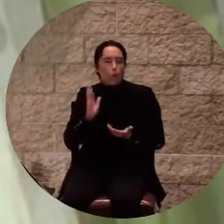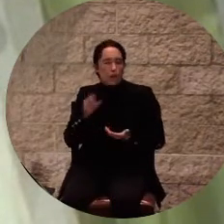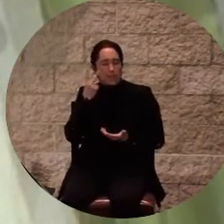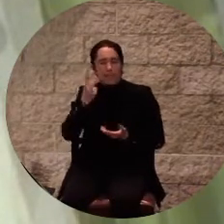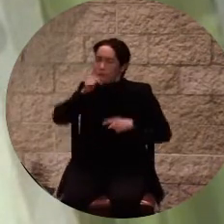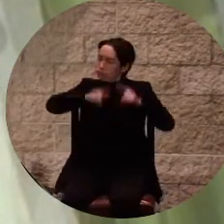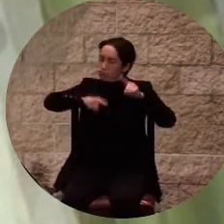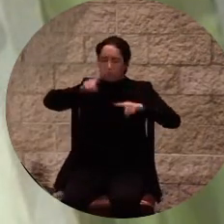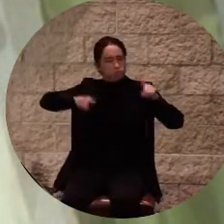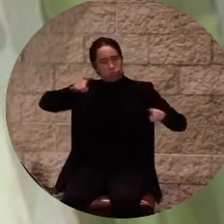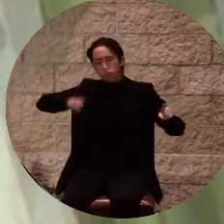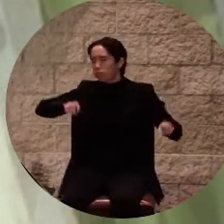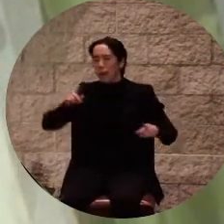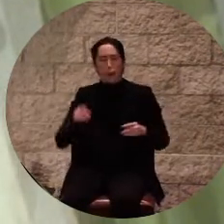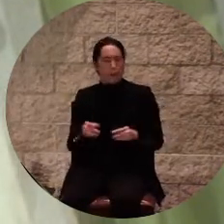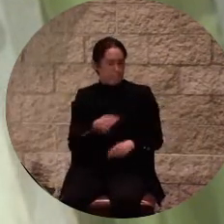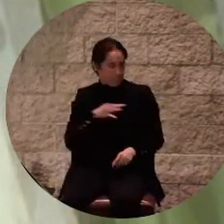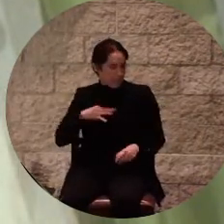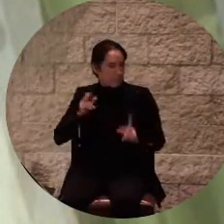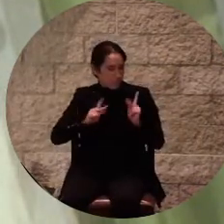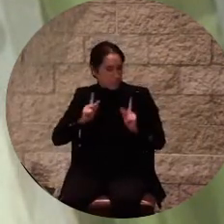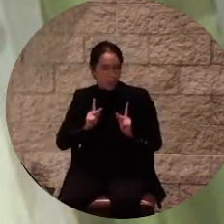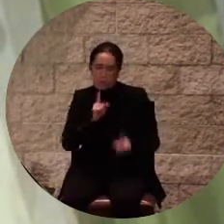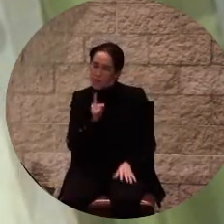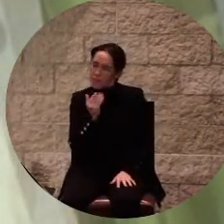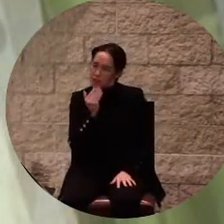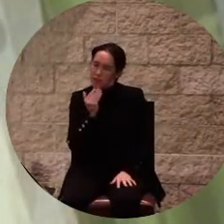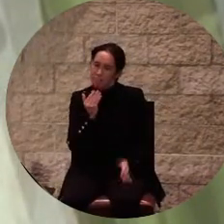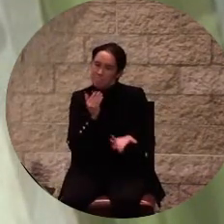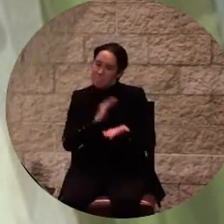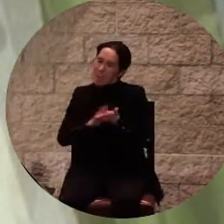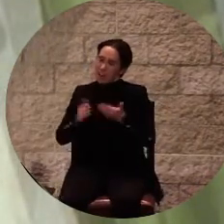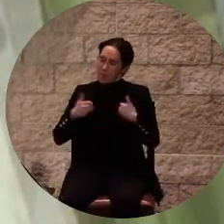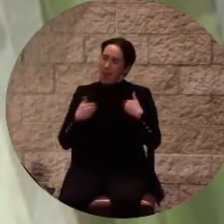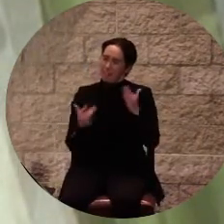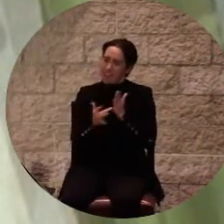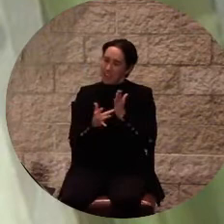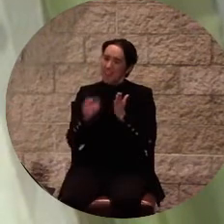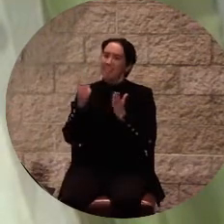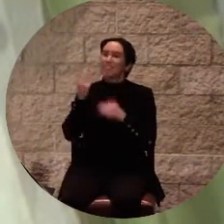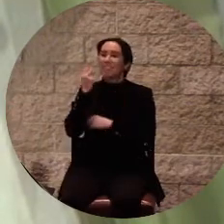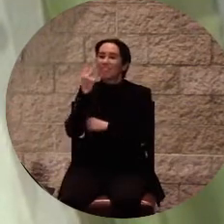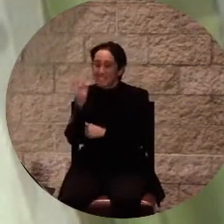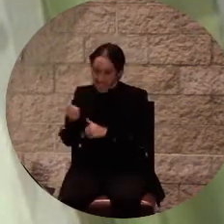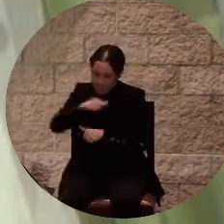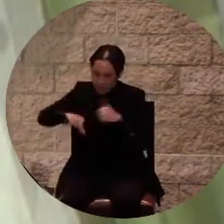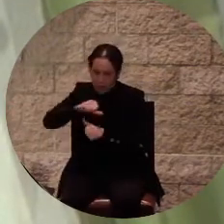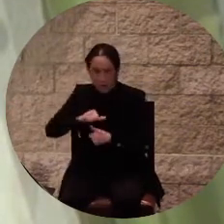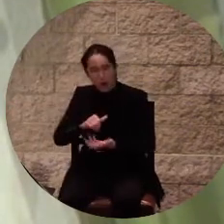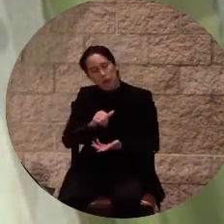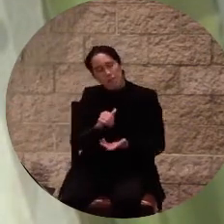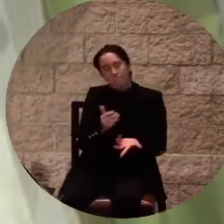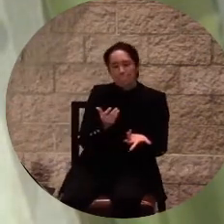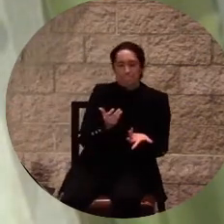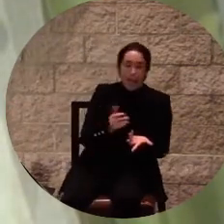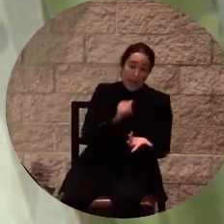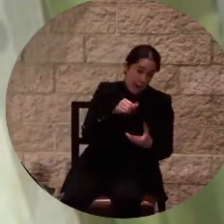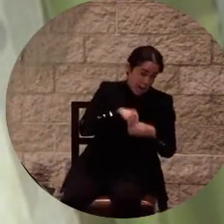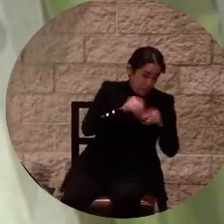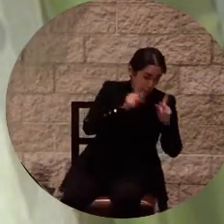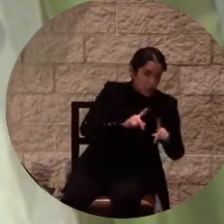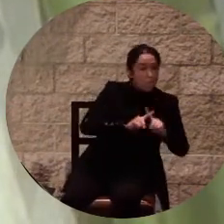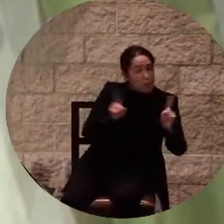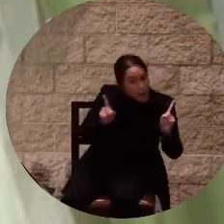in here, it's really sweet that we have the technology to be able to see each other, if not in person, at least